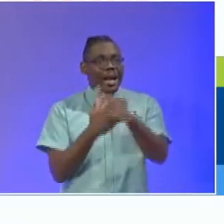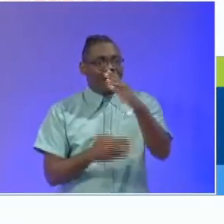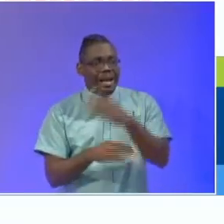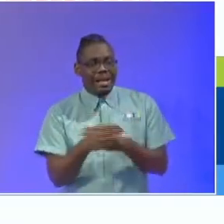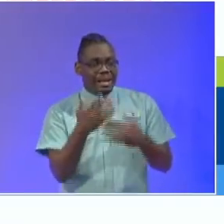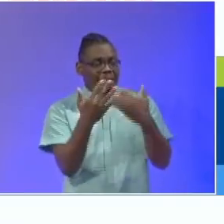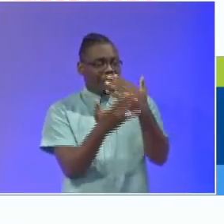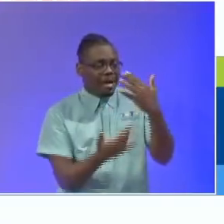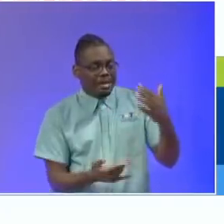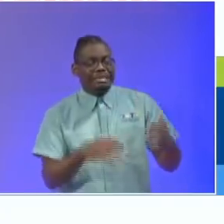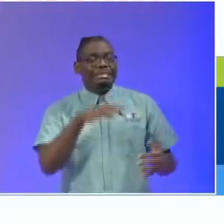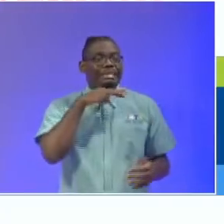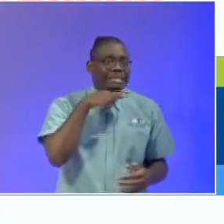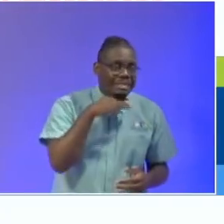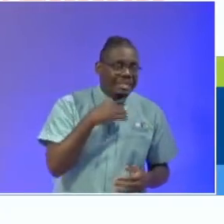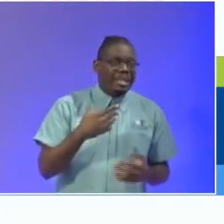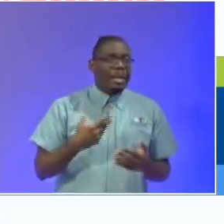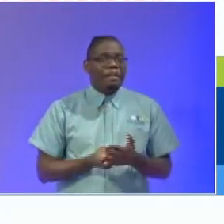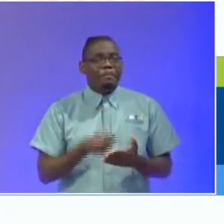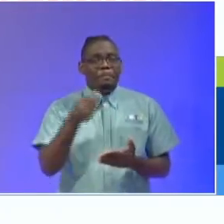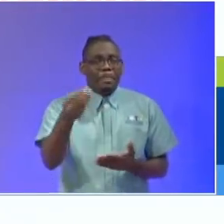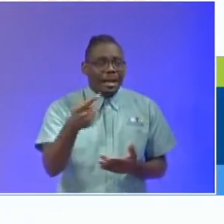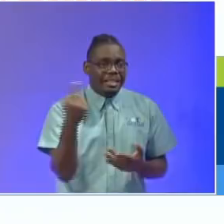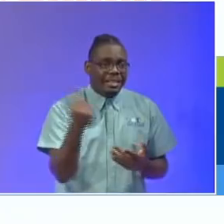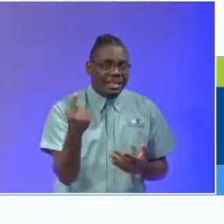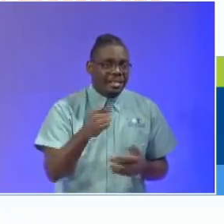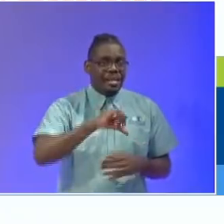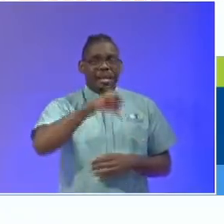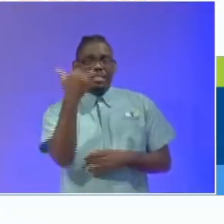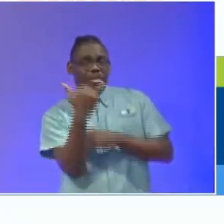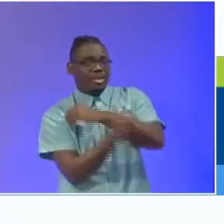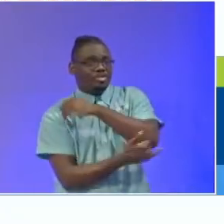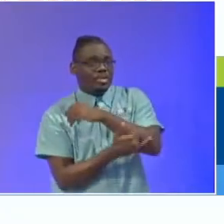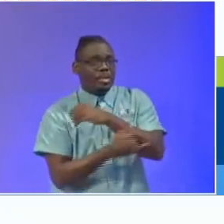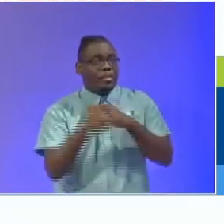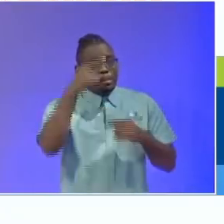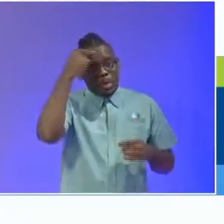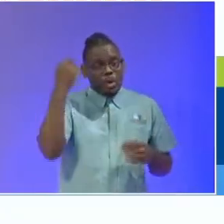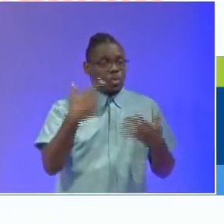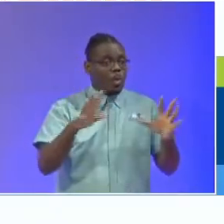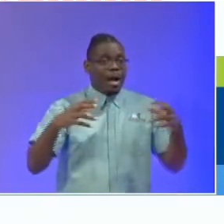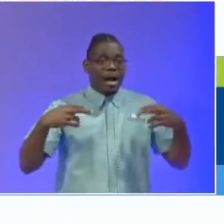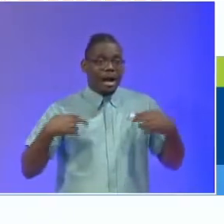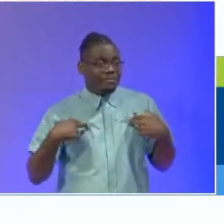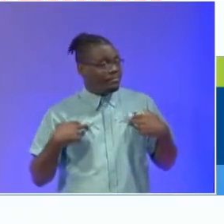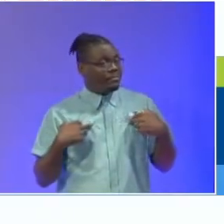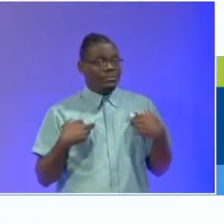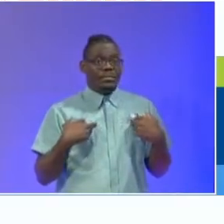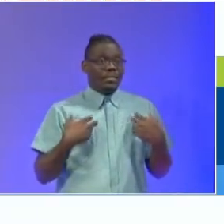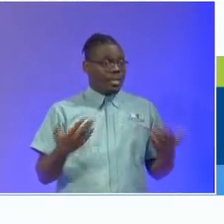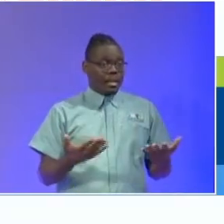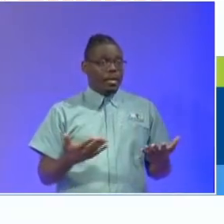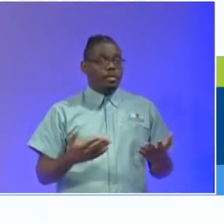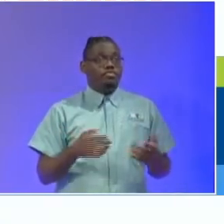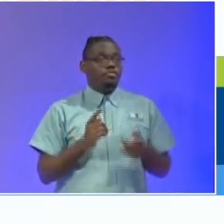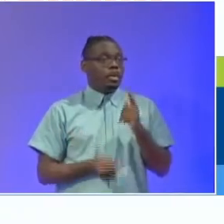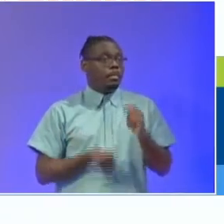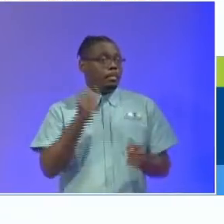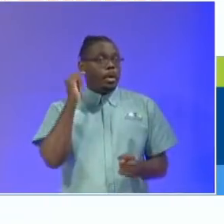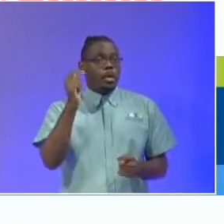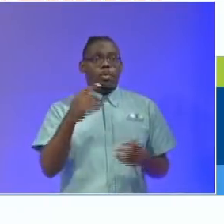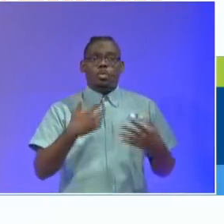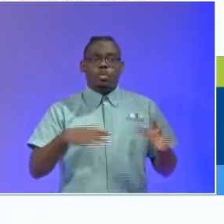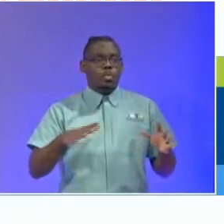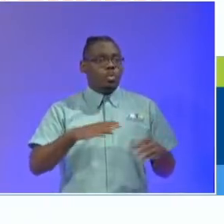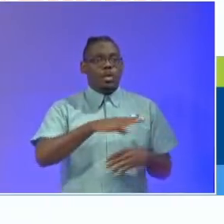out of anything critical for an extended period of time, even in this global supply